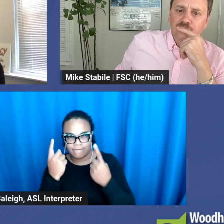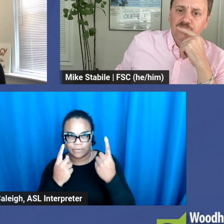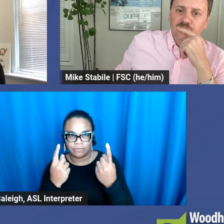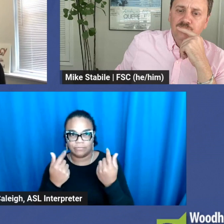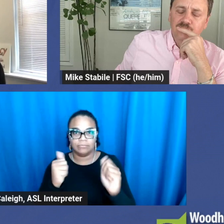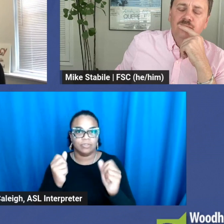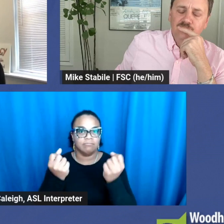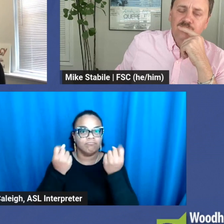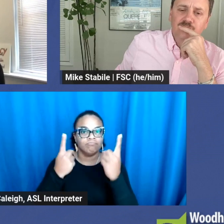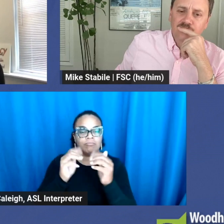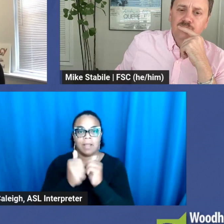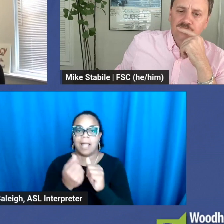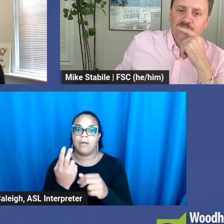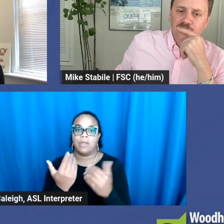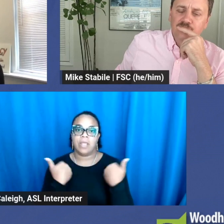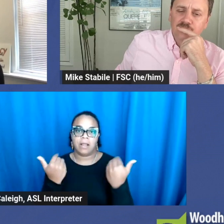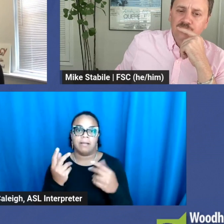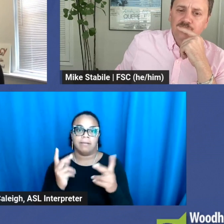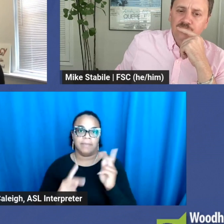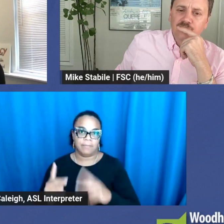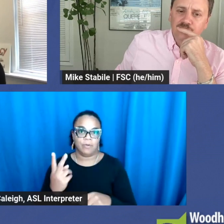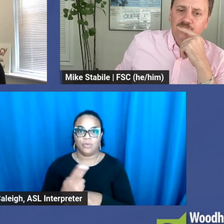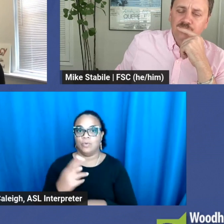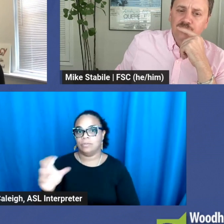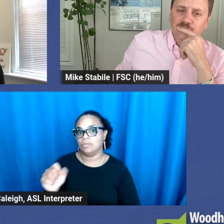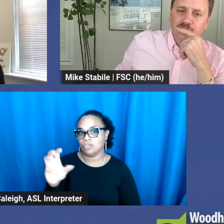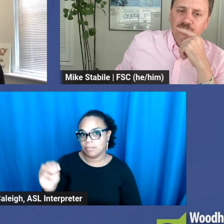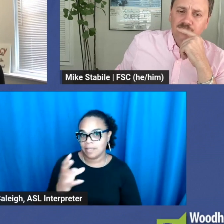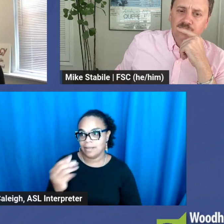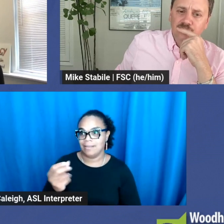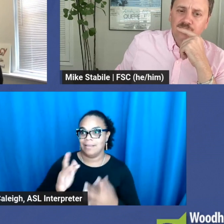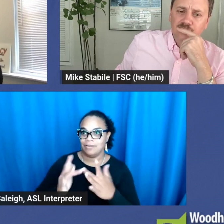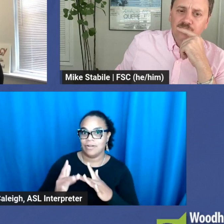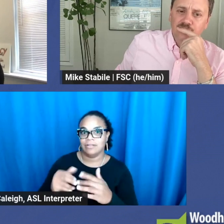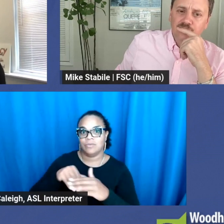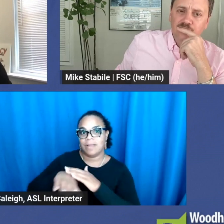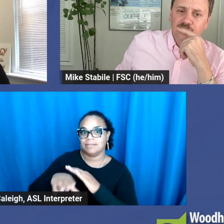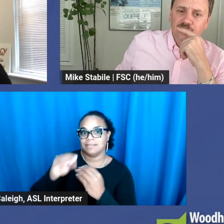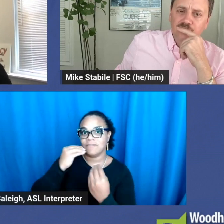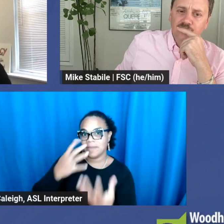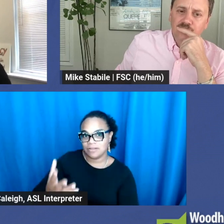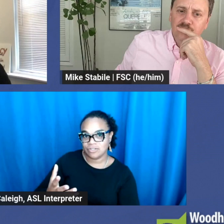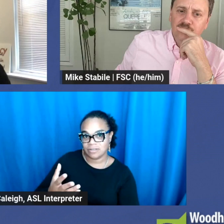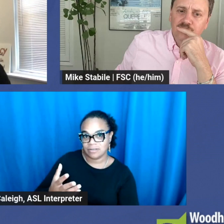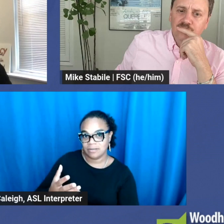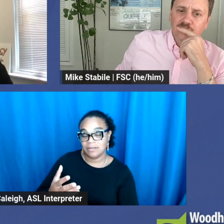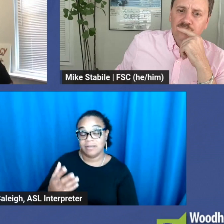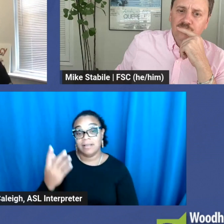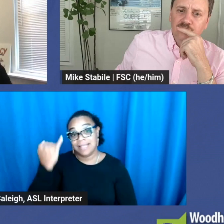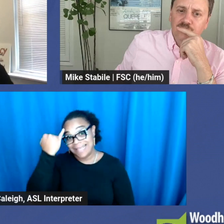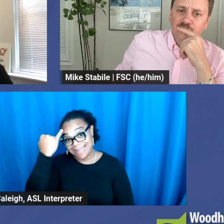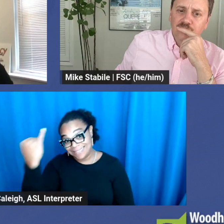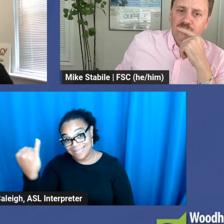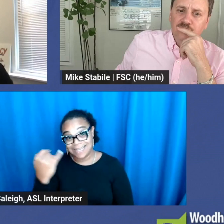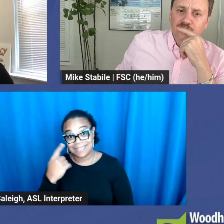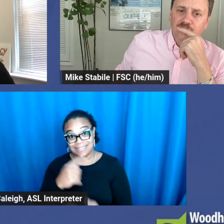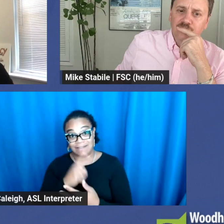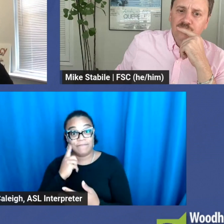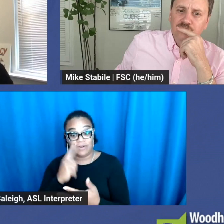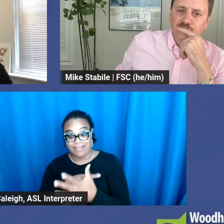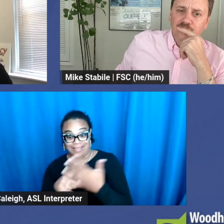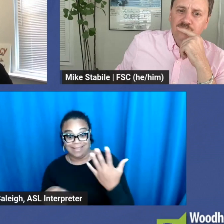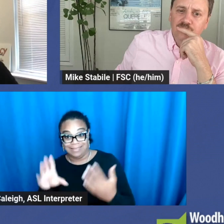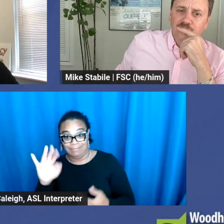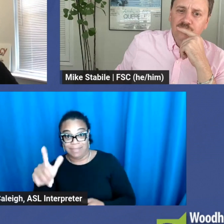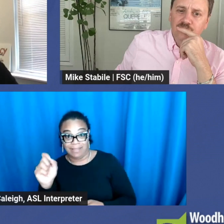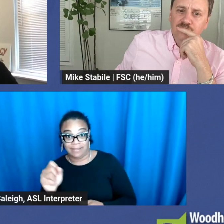people actually use social media and other parts of the internet to access information, because the ideas behind some of these bills, we need the online service provider